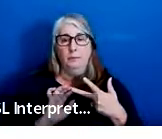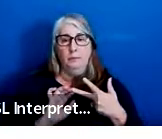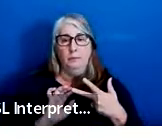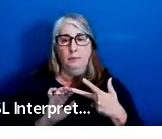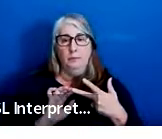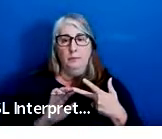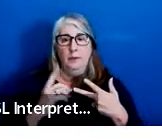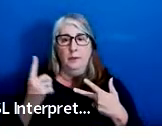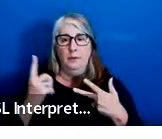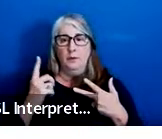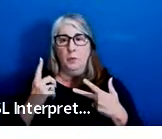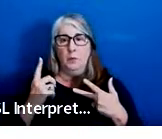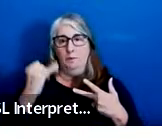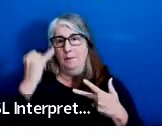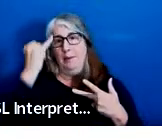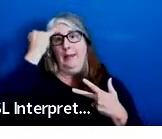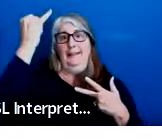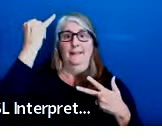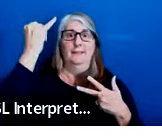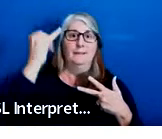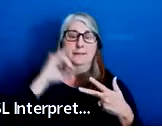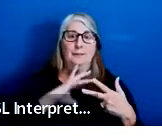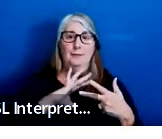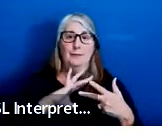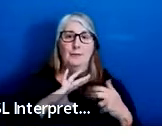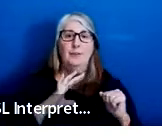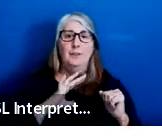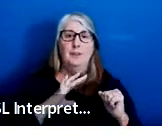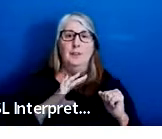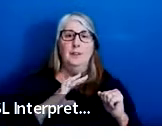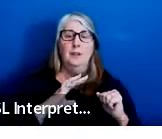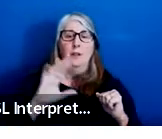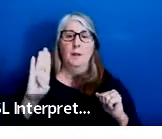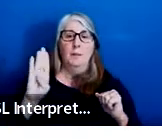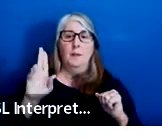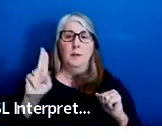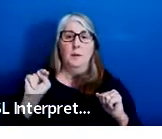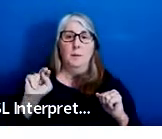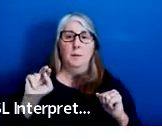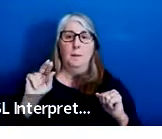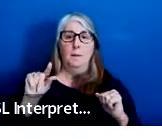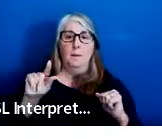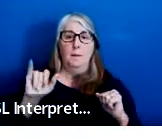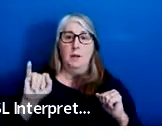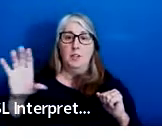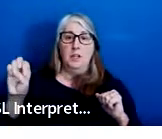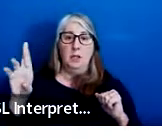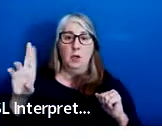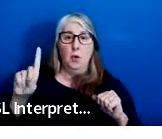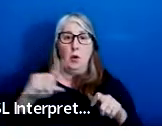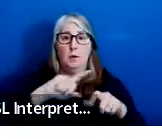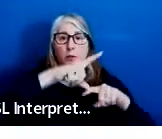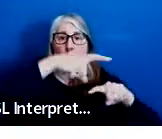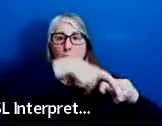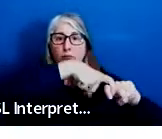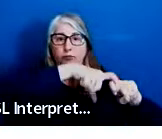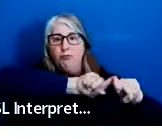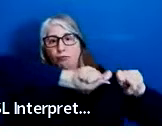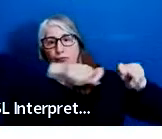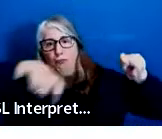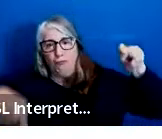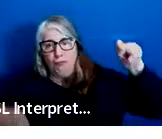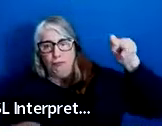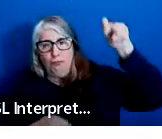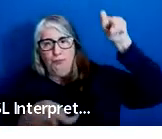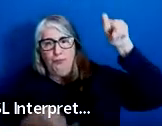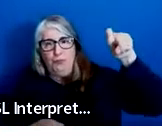inventive resident has utilized a bungee cord looped around the handle and hooked under the lip